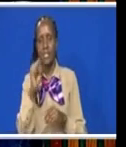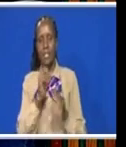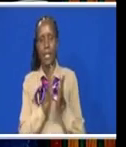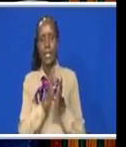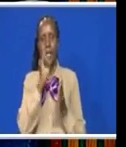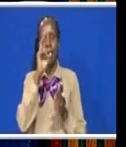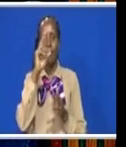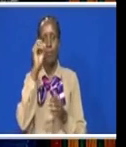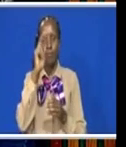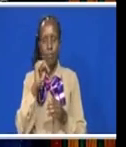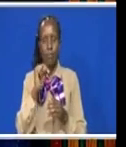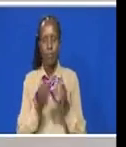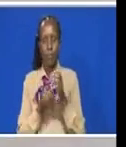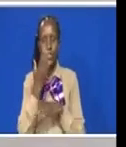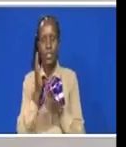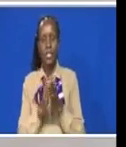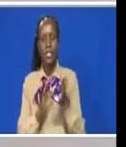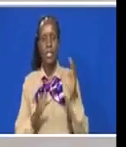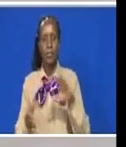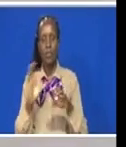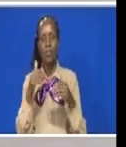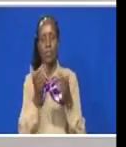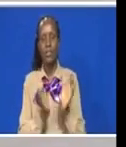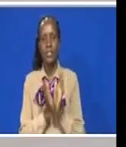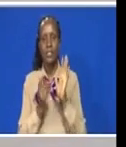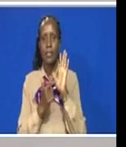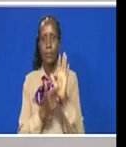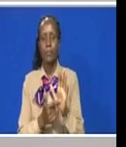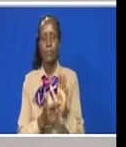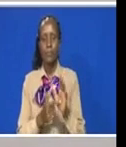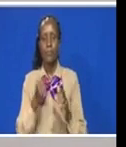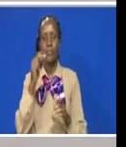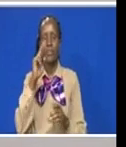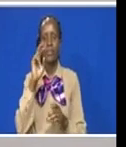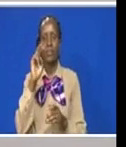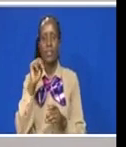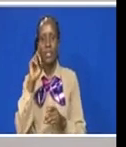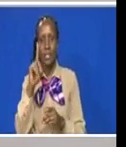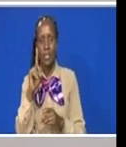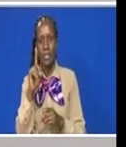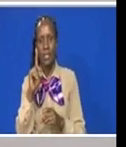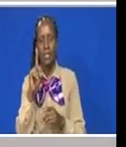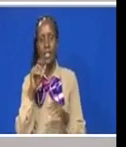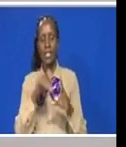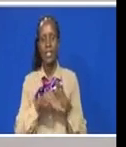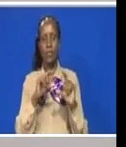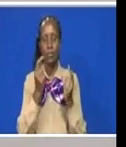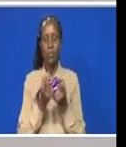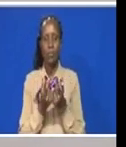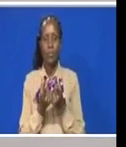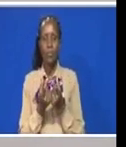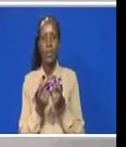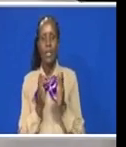you also talk about the chemical families. That's why you need to talk about the threads down the group and also across the